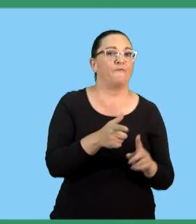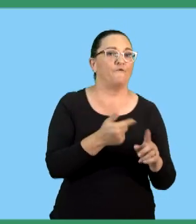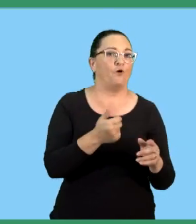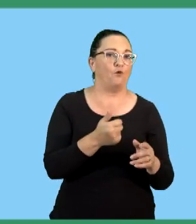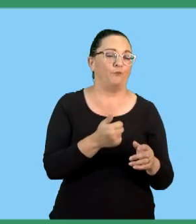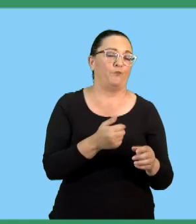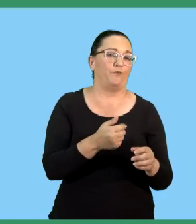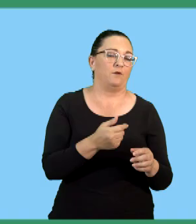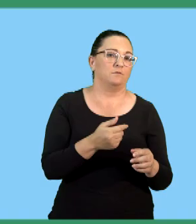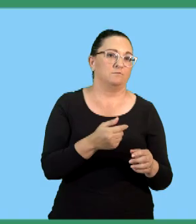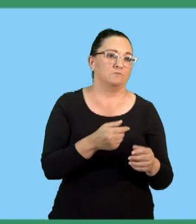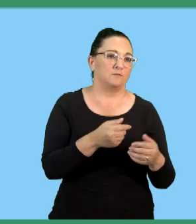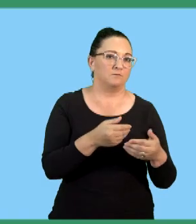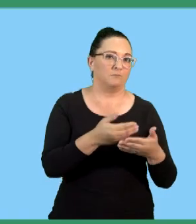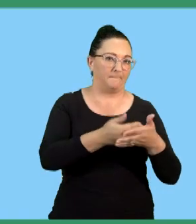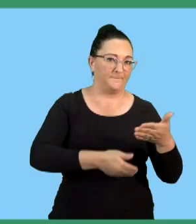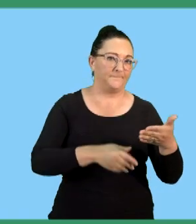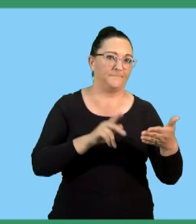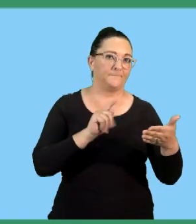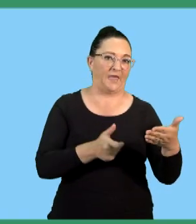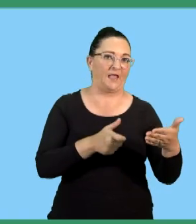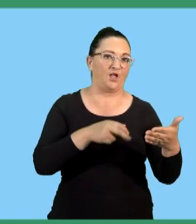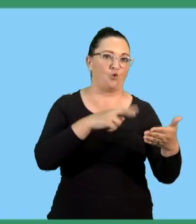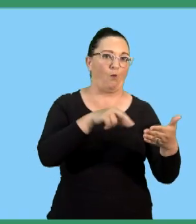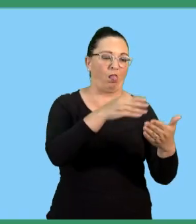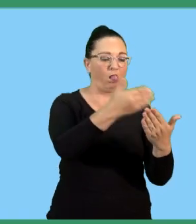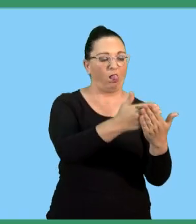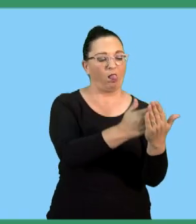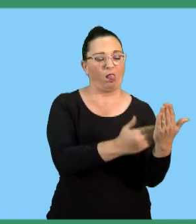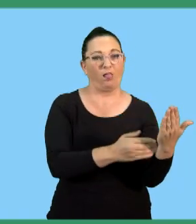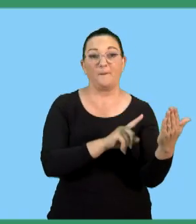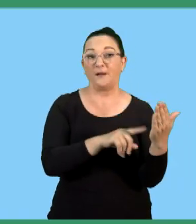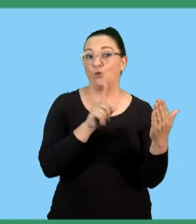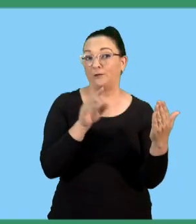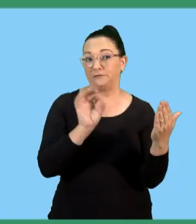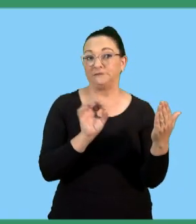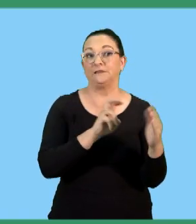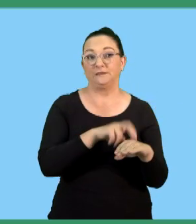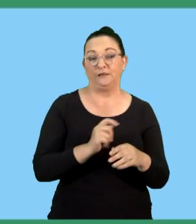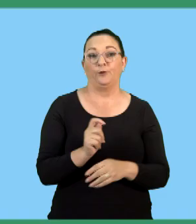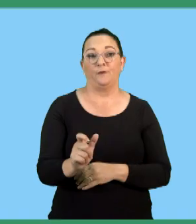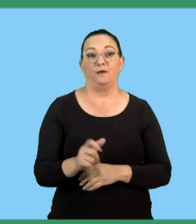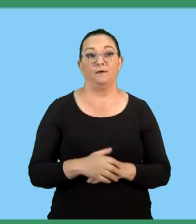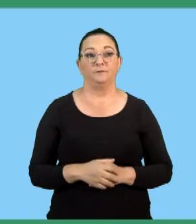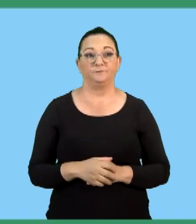pay from the employer's payroll. So it says here, the business that do not pay the skills development